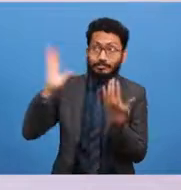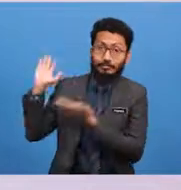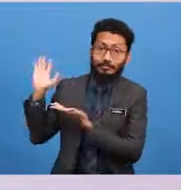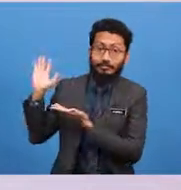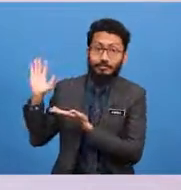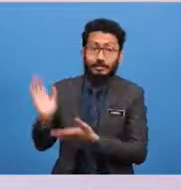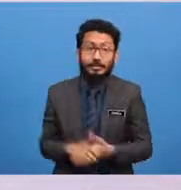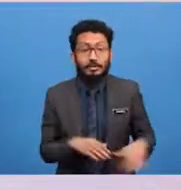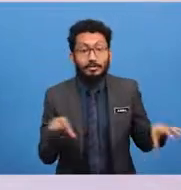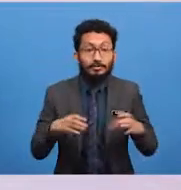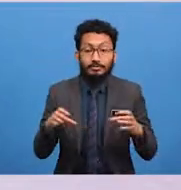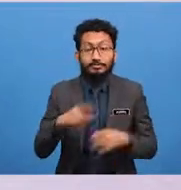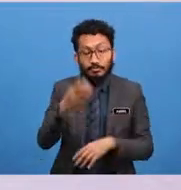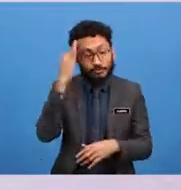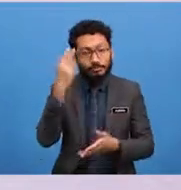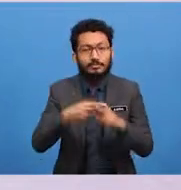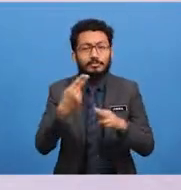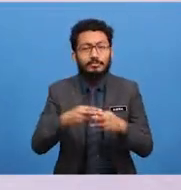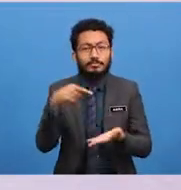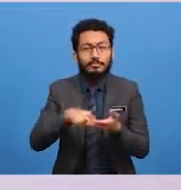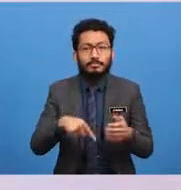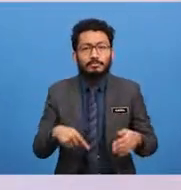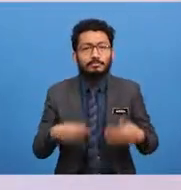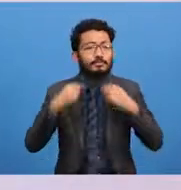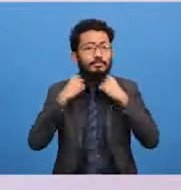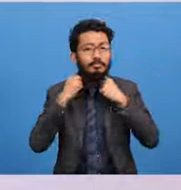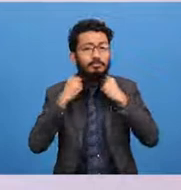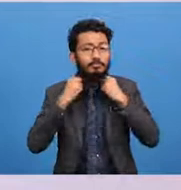Do you know the name of this cloth?